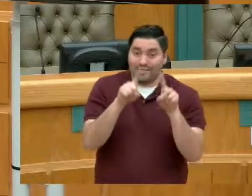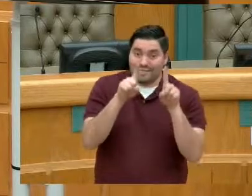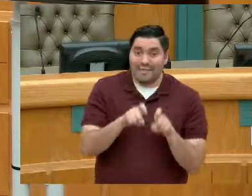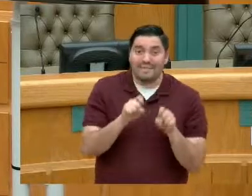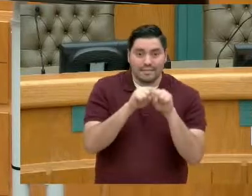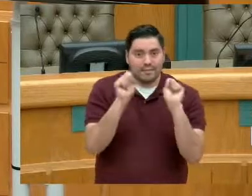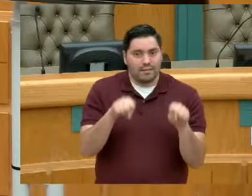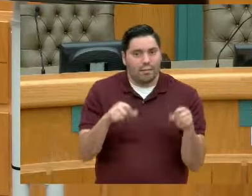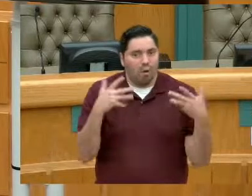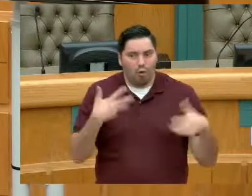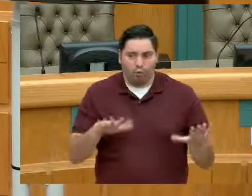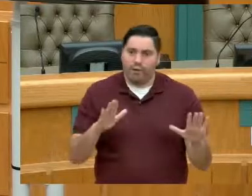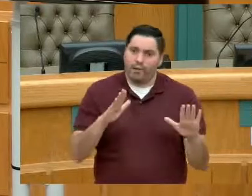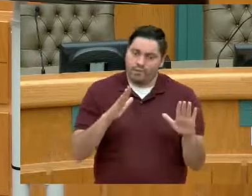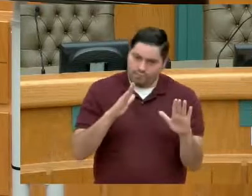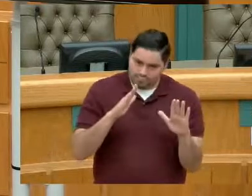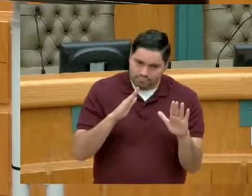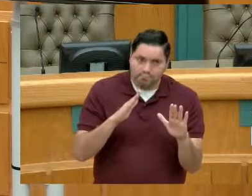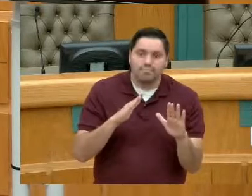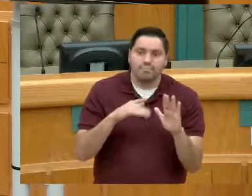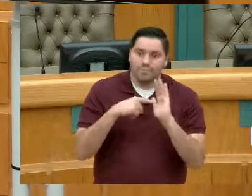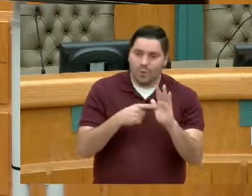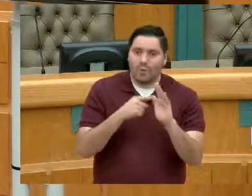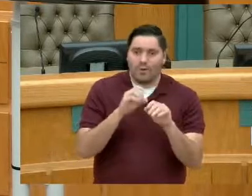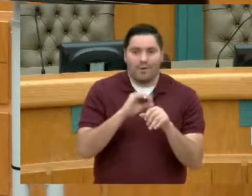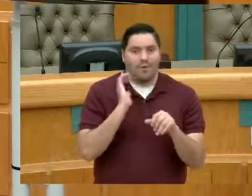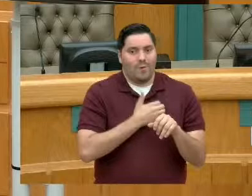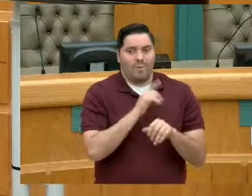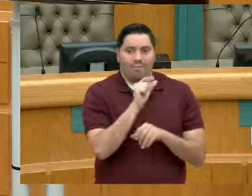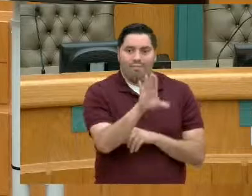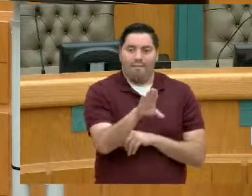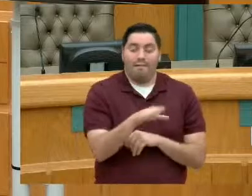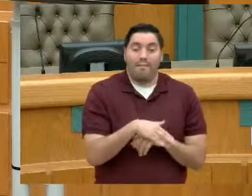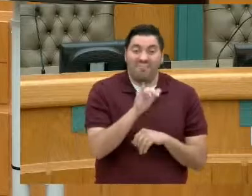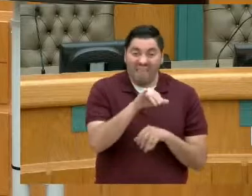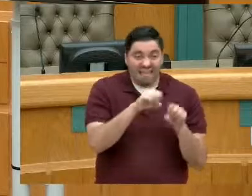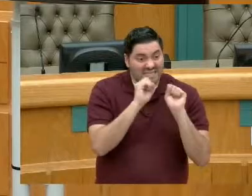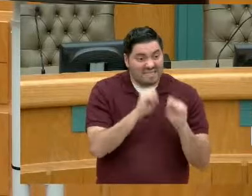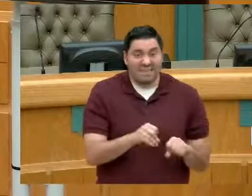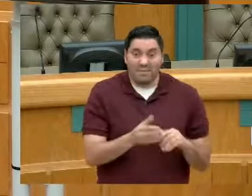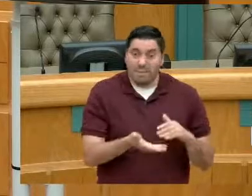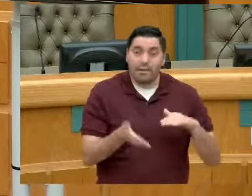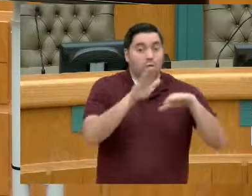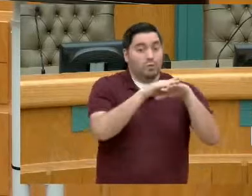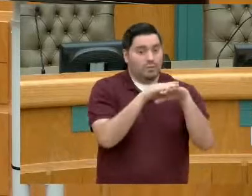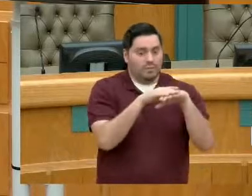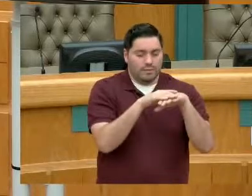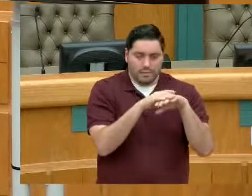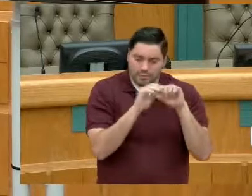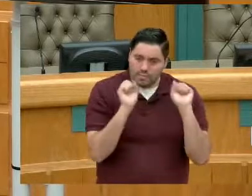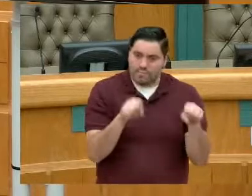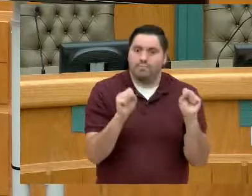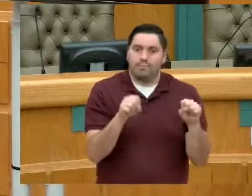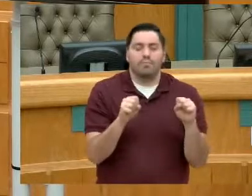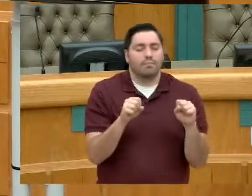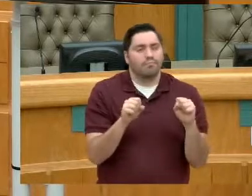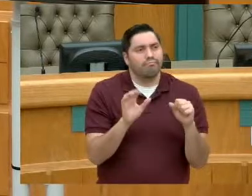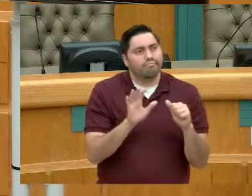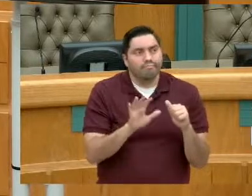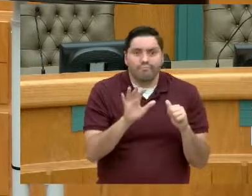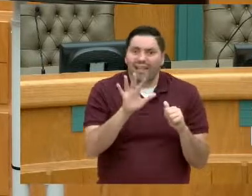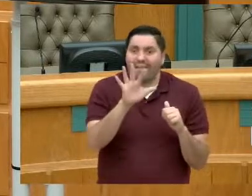now been validated as of today in our laboratory. This system increases our lab capacity by at